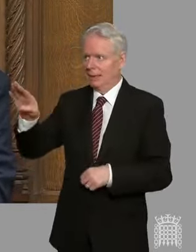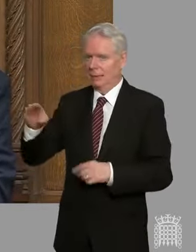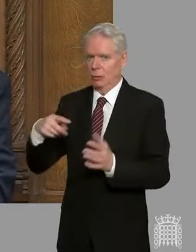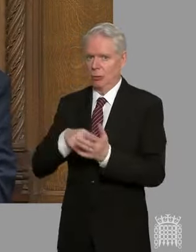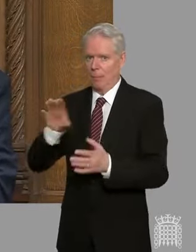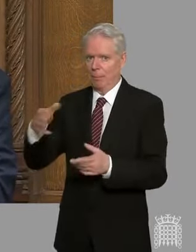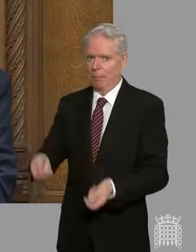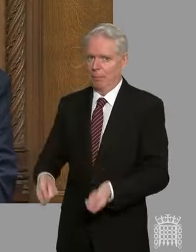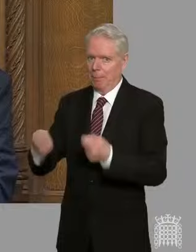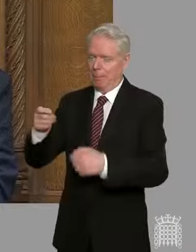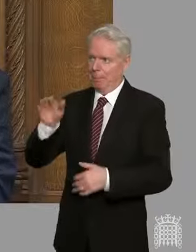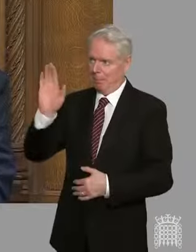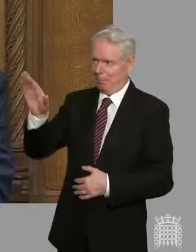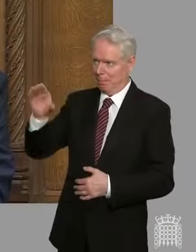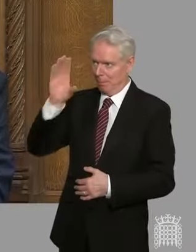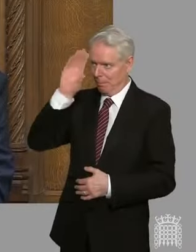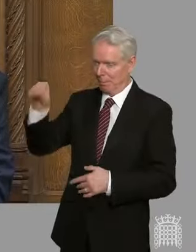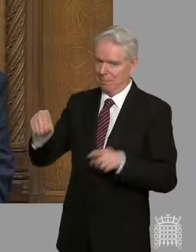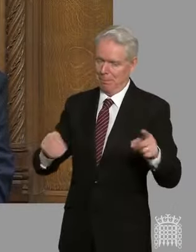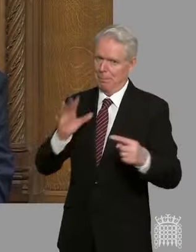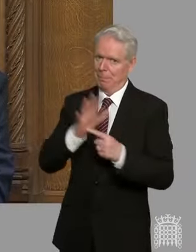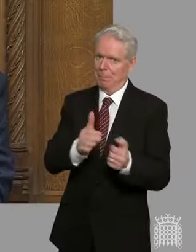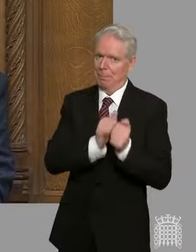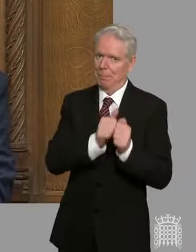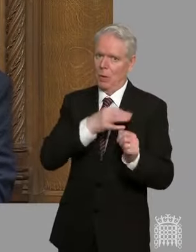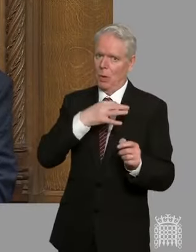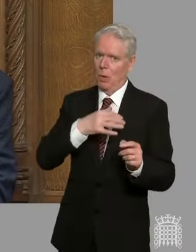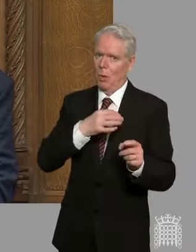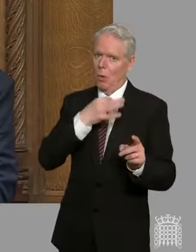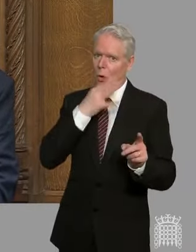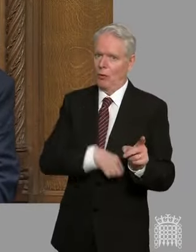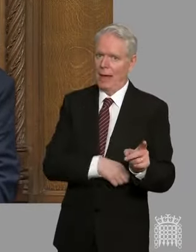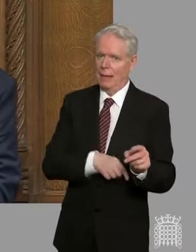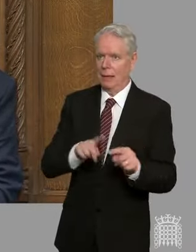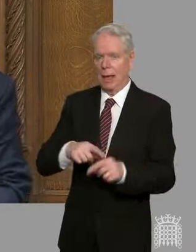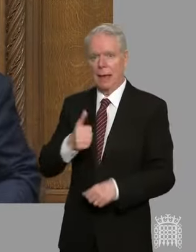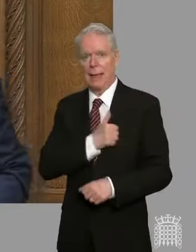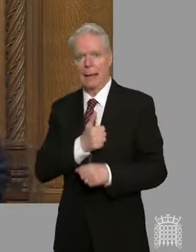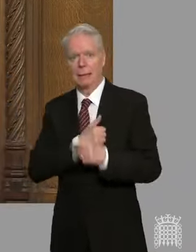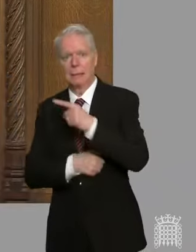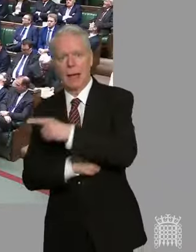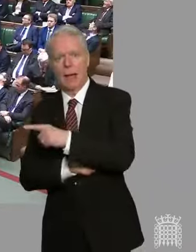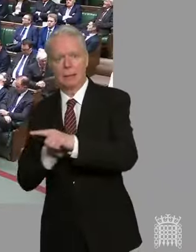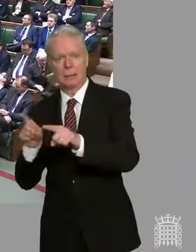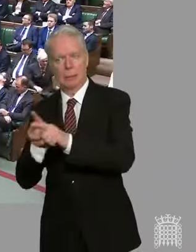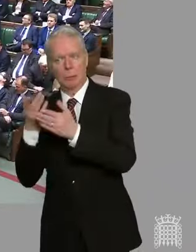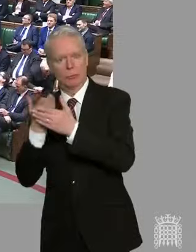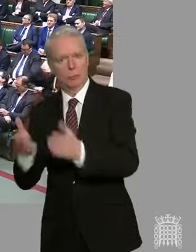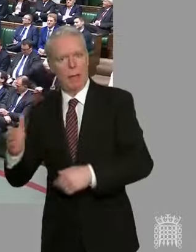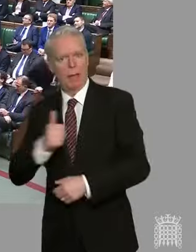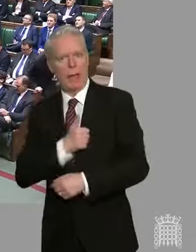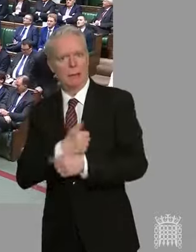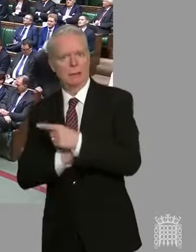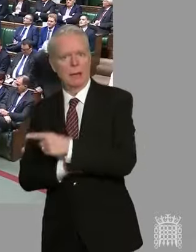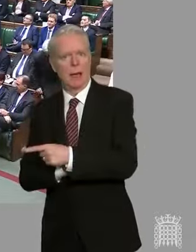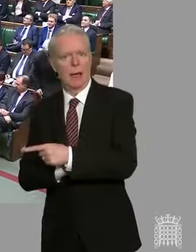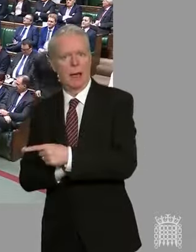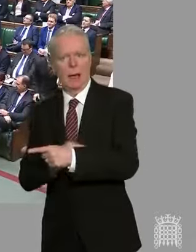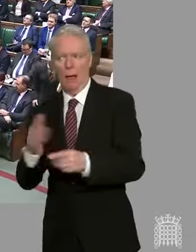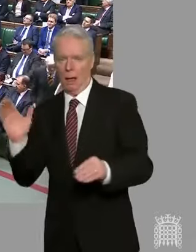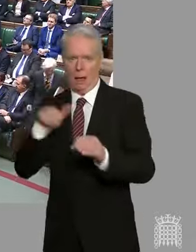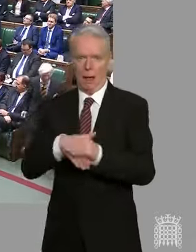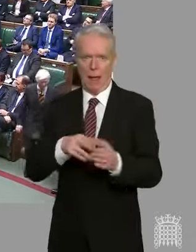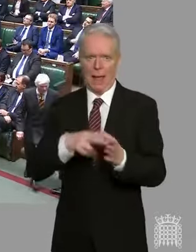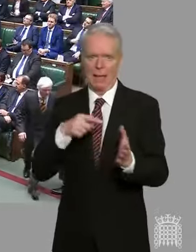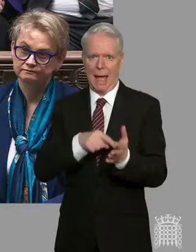nonsense of a 51st state should be called out by the Prime Minister for what it is? Prime Minister. Well, I